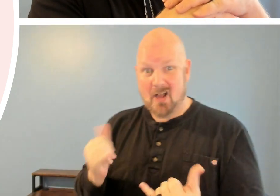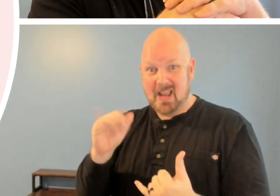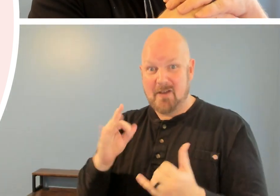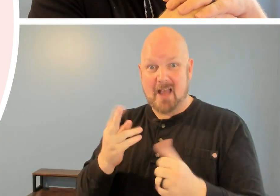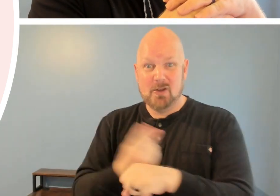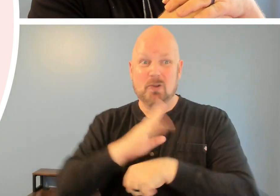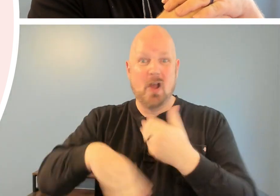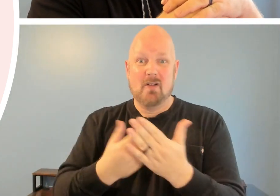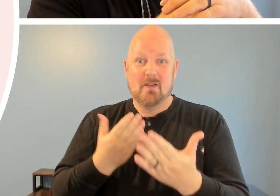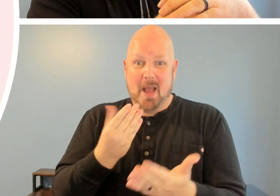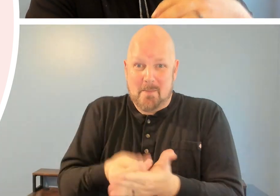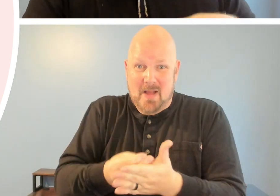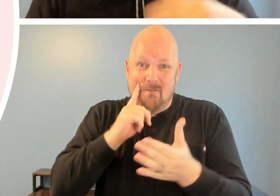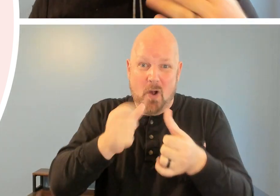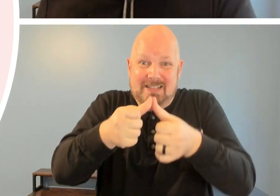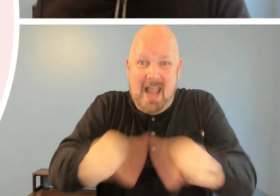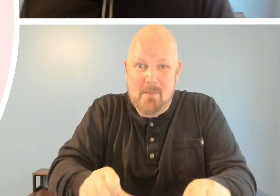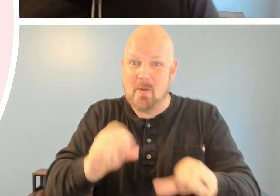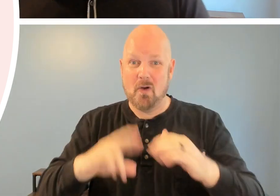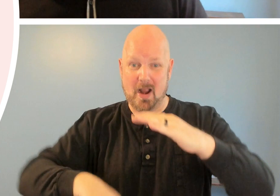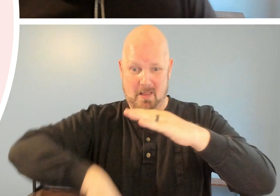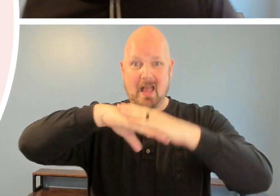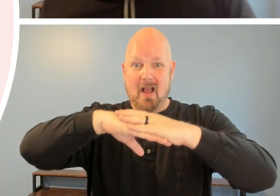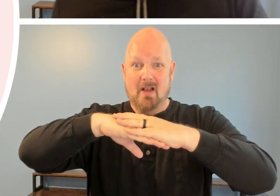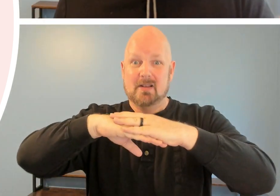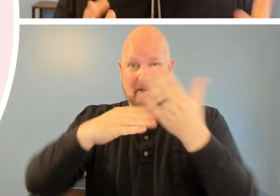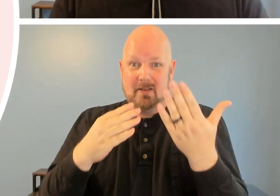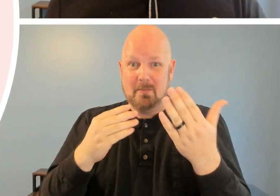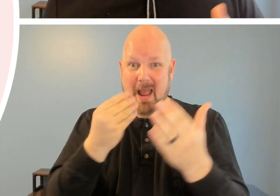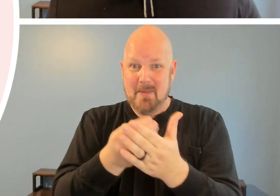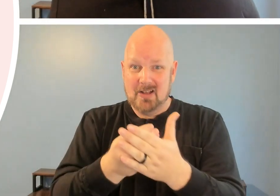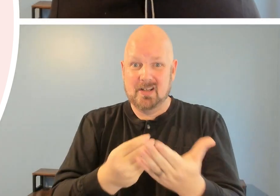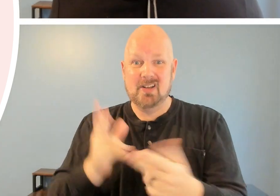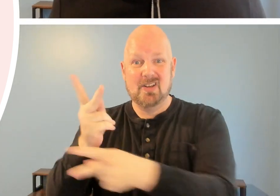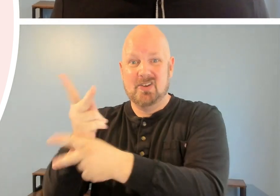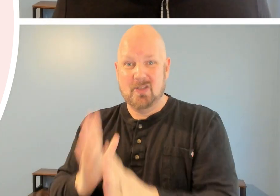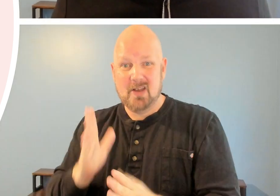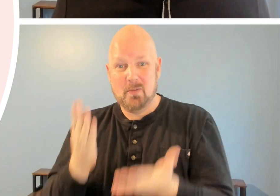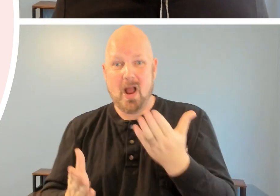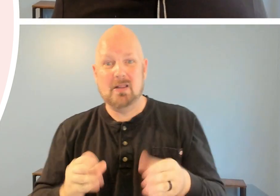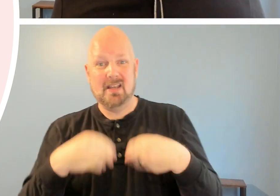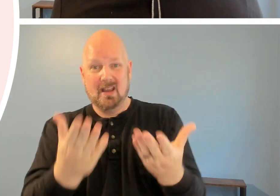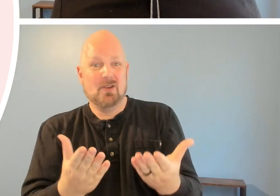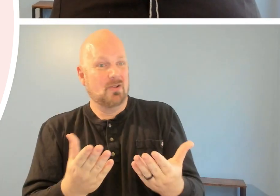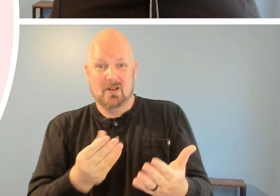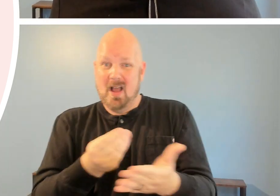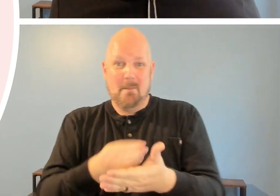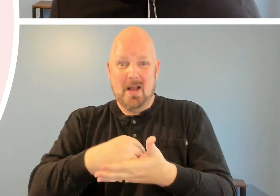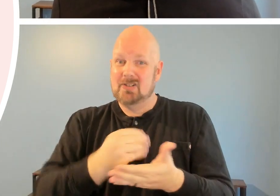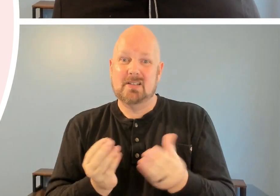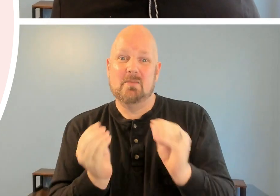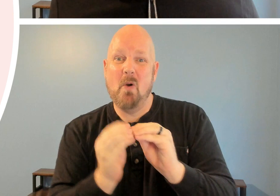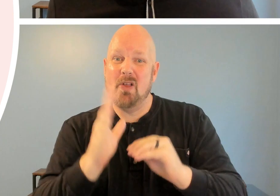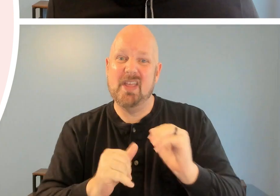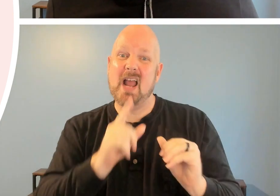to the top of your budget that was allowable to you. Your lender most likely is going to give you a budget that might be more than you really can